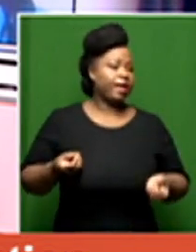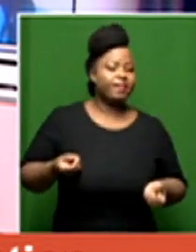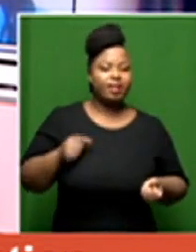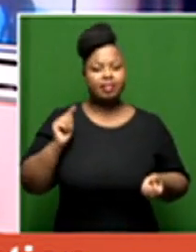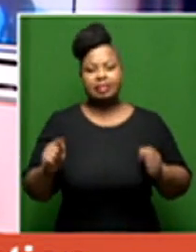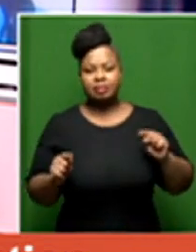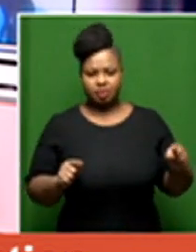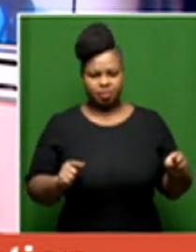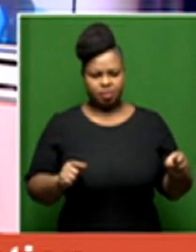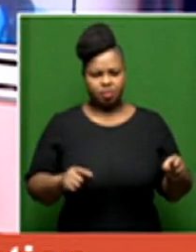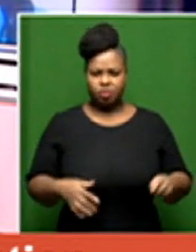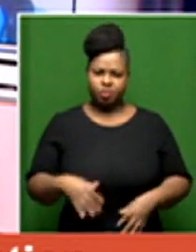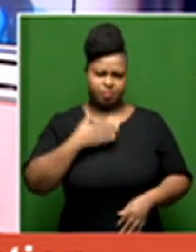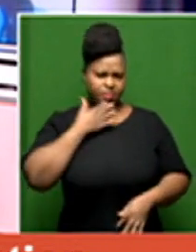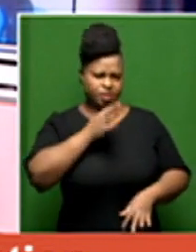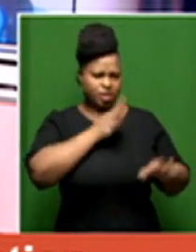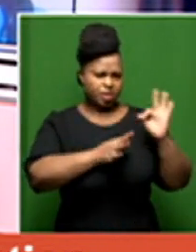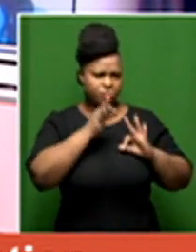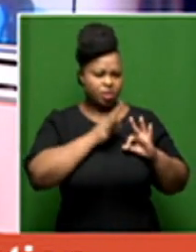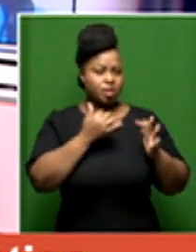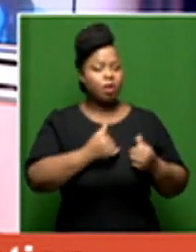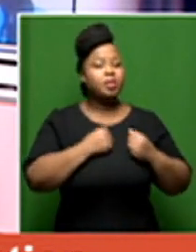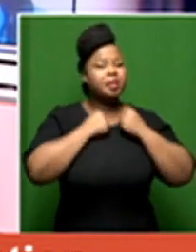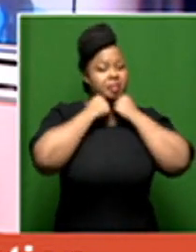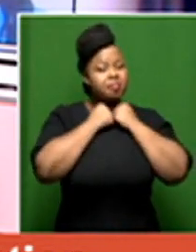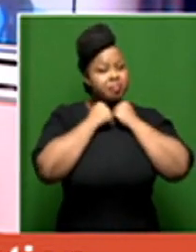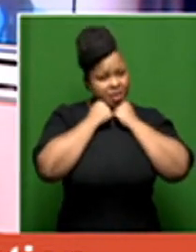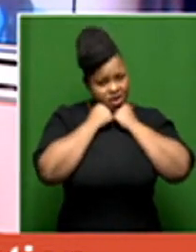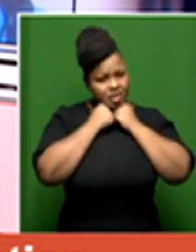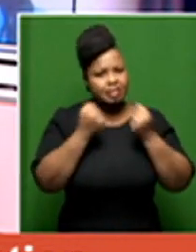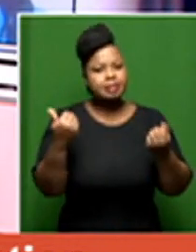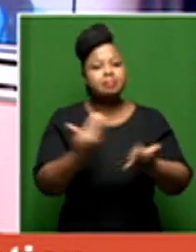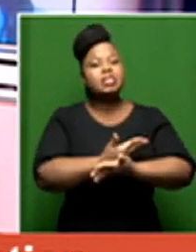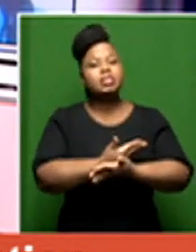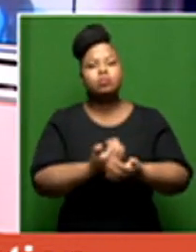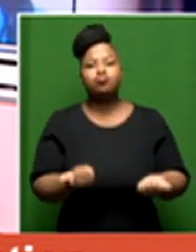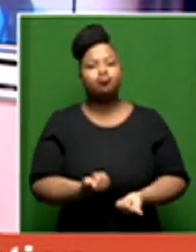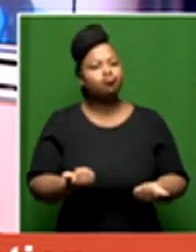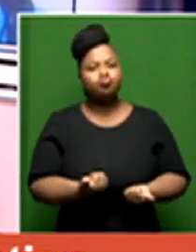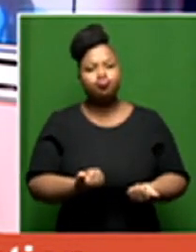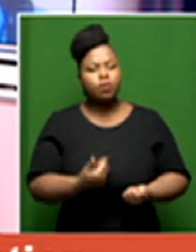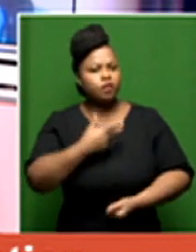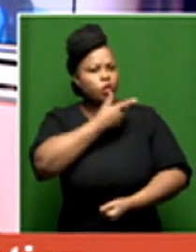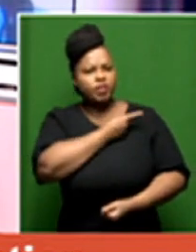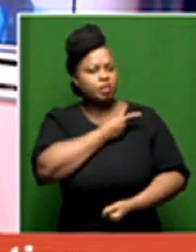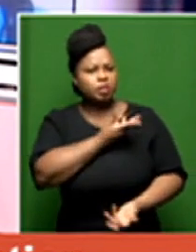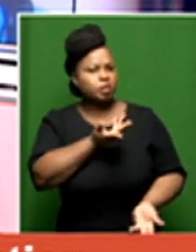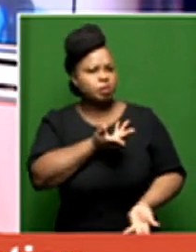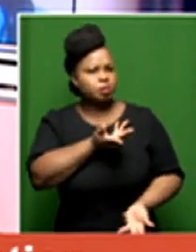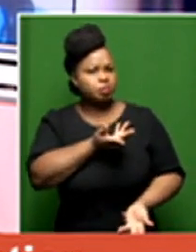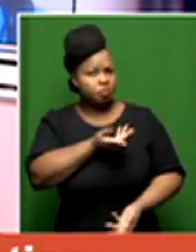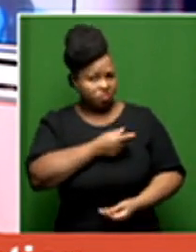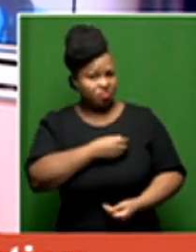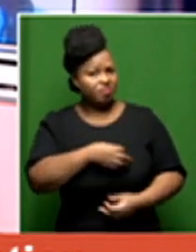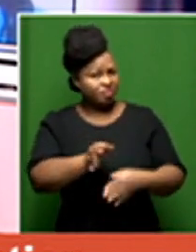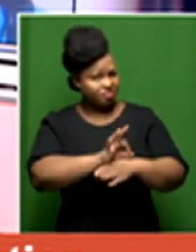this. Talk to us about the parents who have missed out on these life-saving vaccines. Are